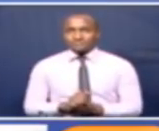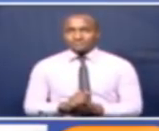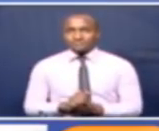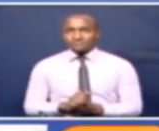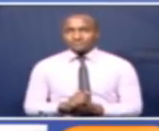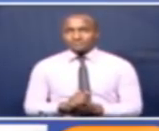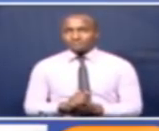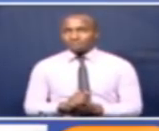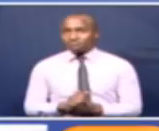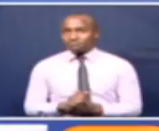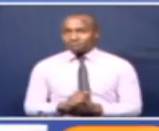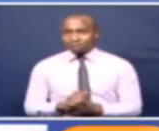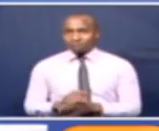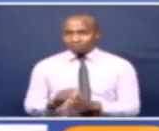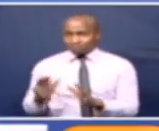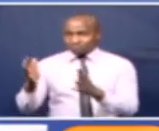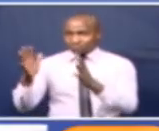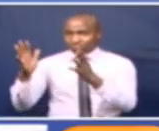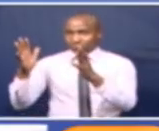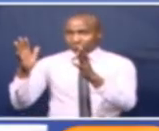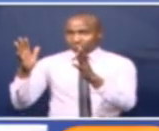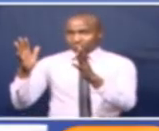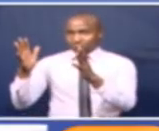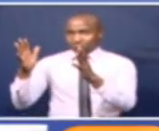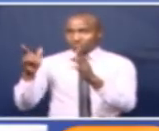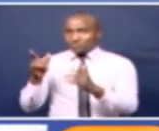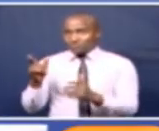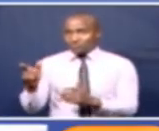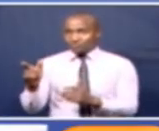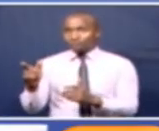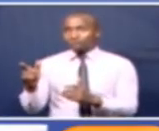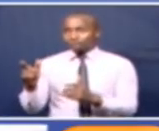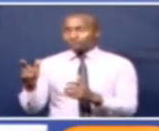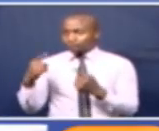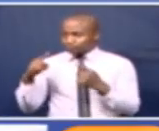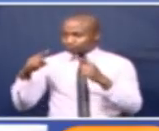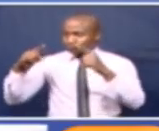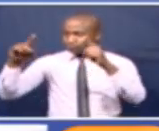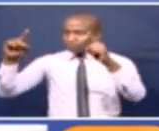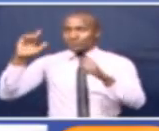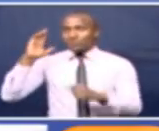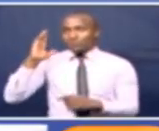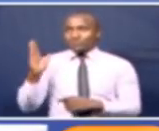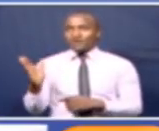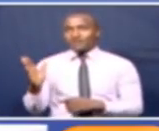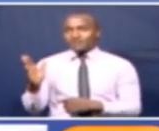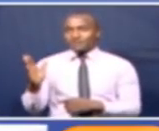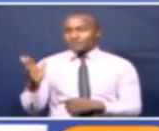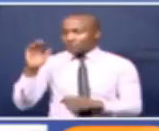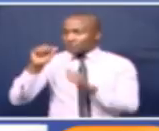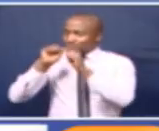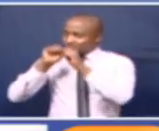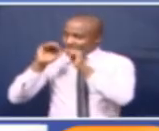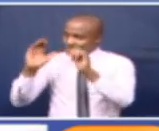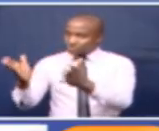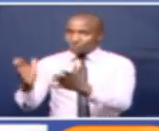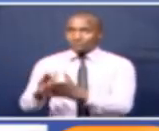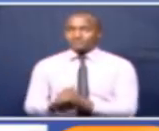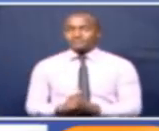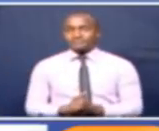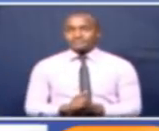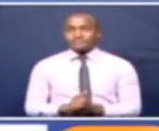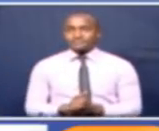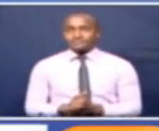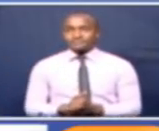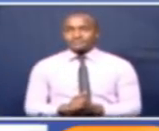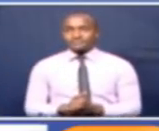And Miriam Favor, congratulations, golden girl. You will rise to greater heights. God bless you.